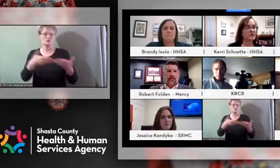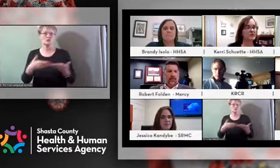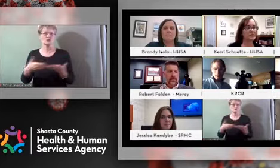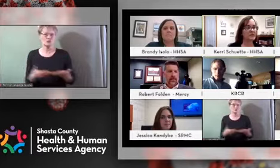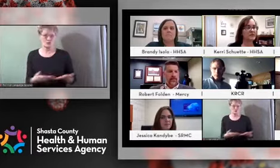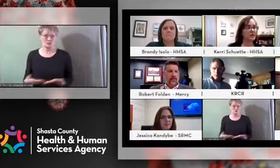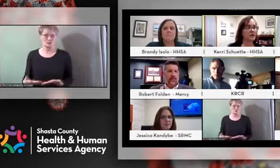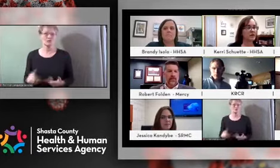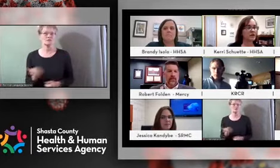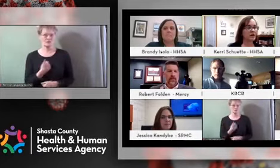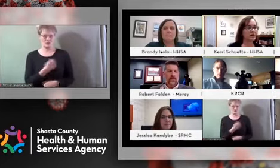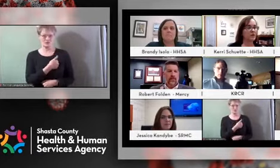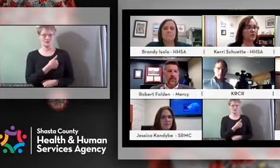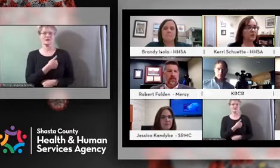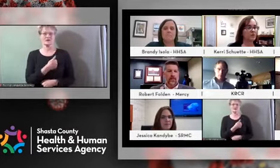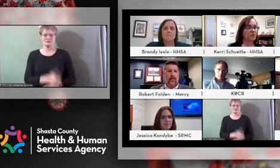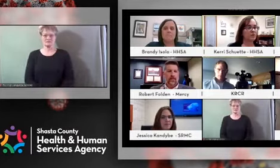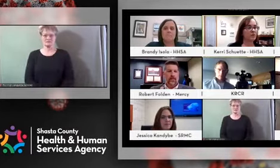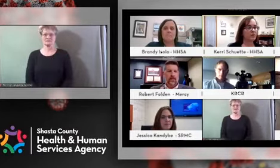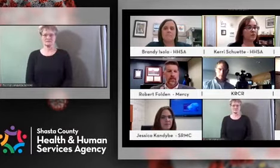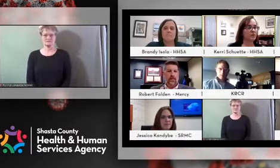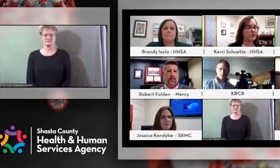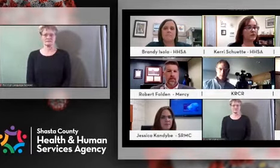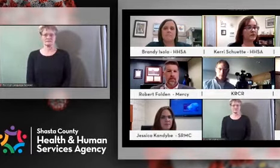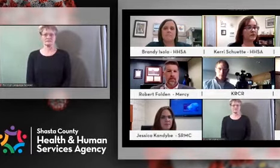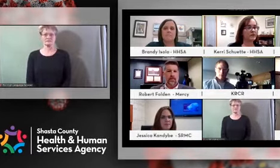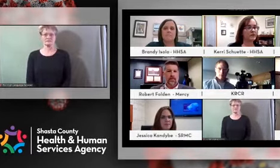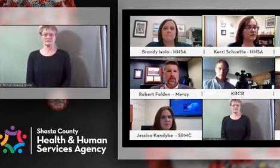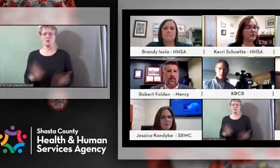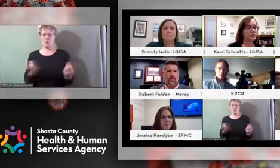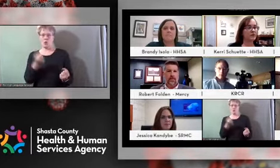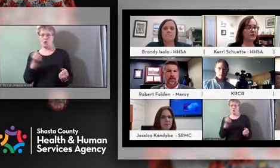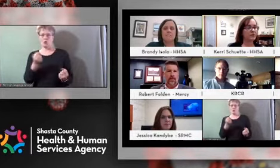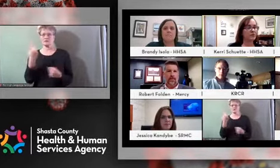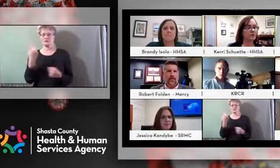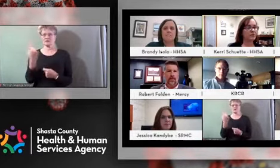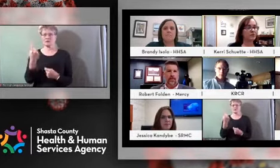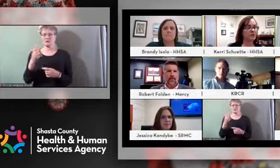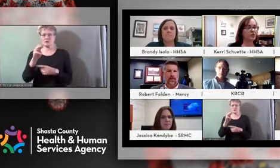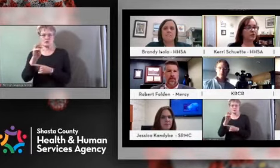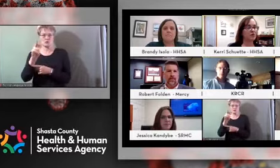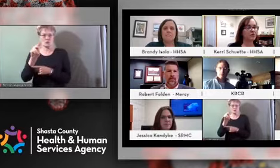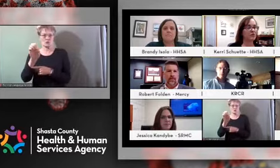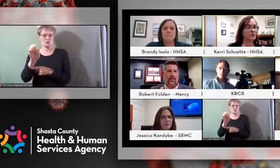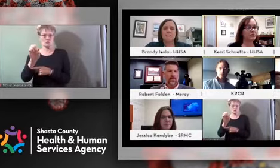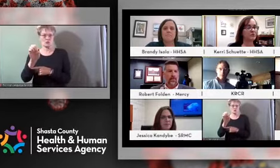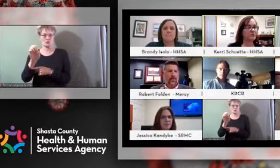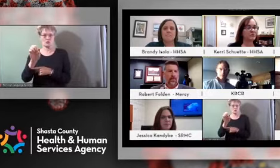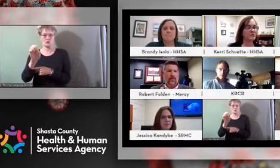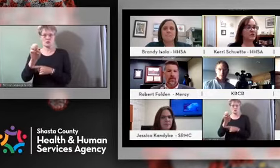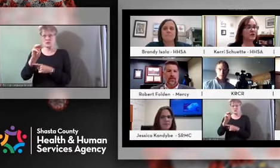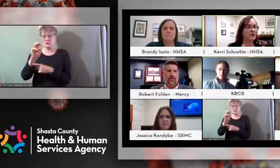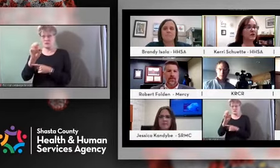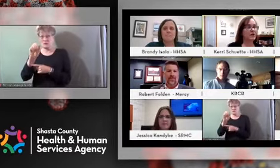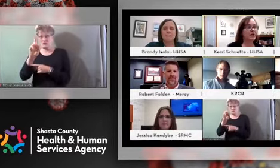up to questions. Hold on a quick second. I got to mute our, oh, Mark, you're not on mute.